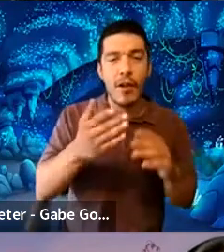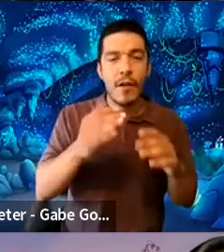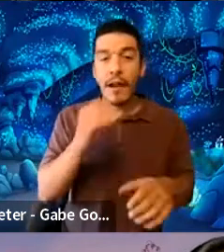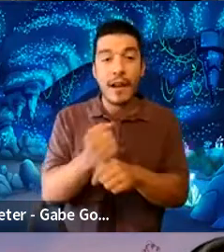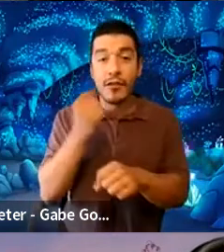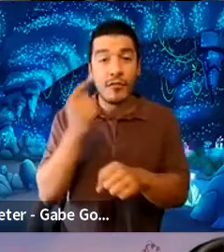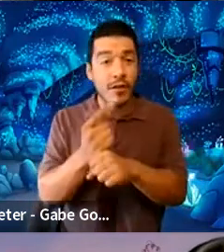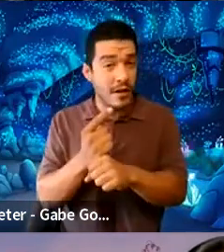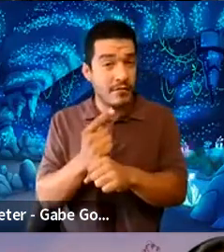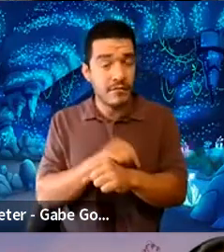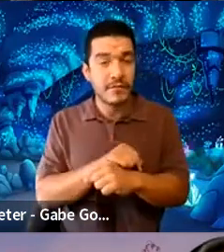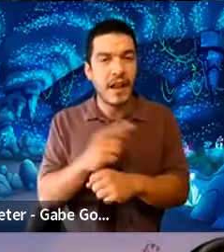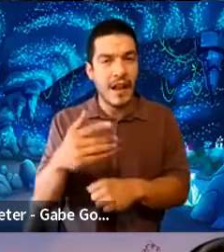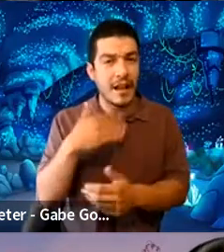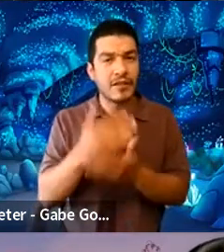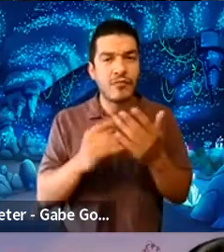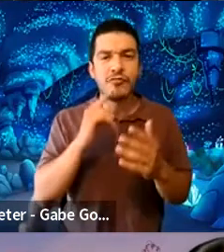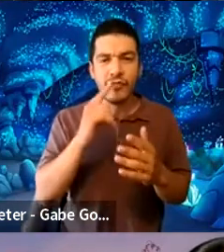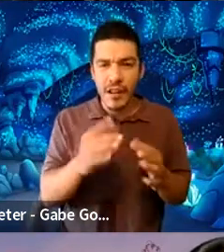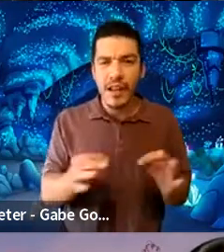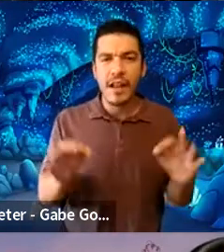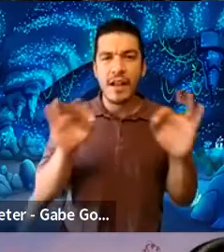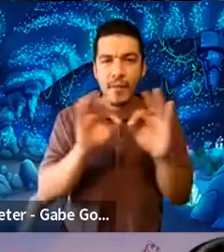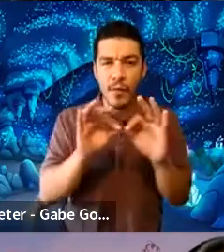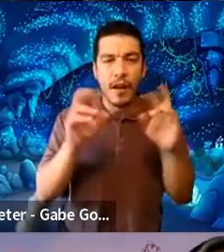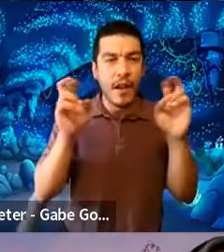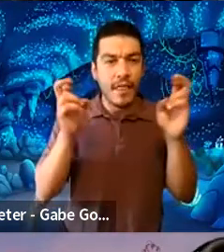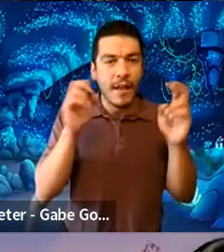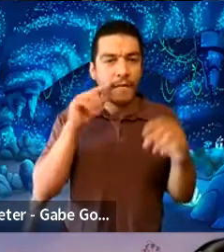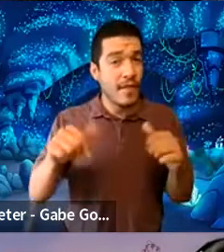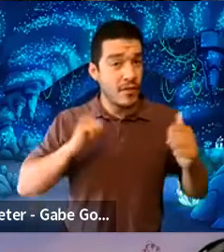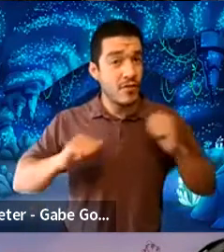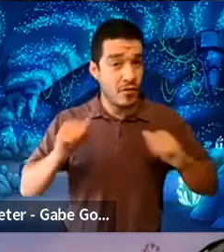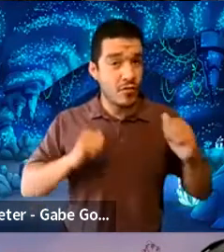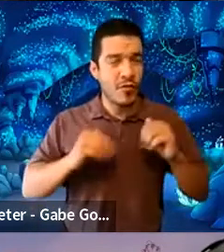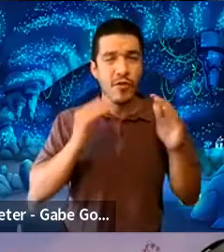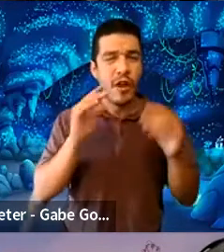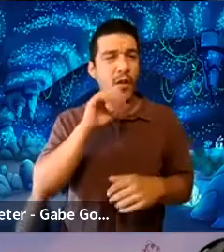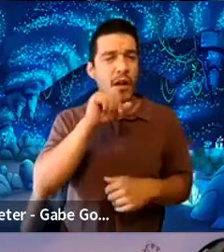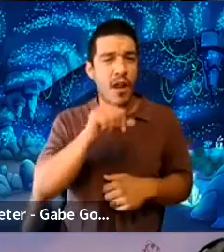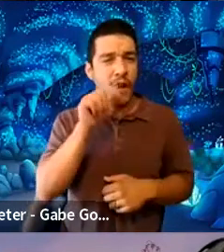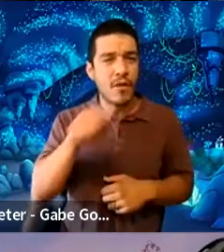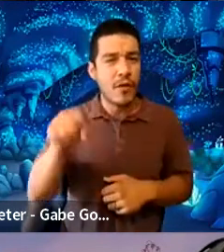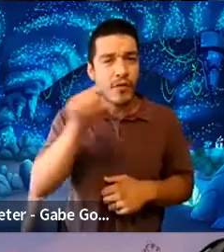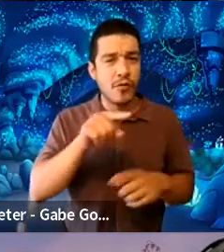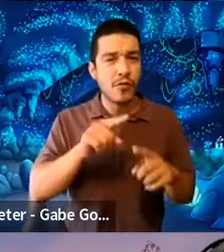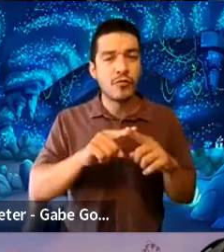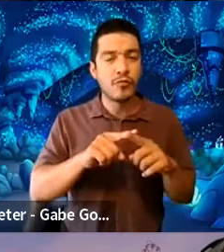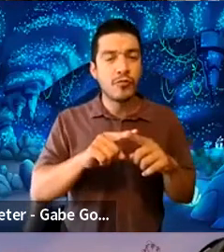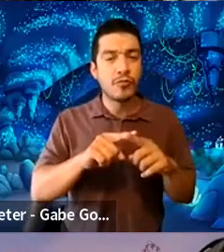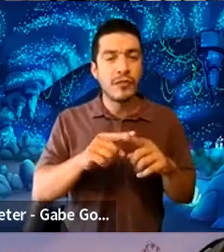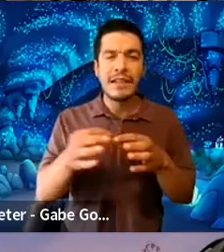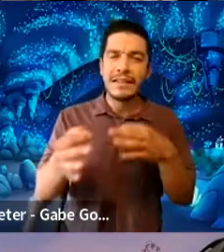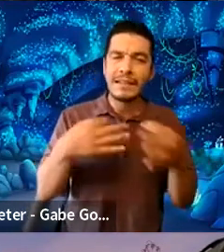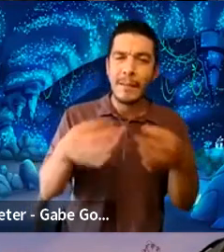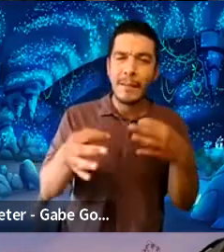it right. There's some really important themes to the show. So I'd love for you to unpack